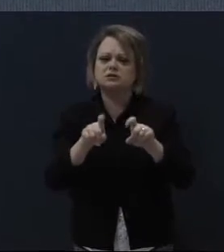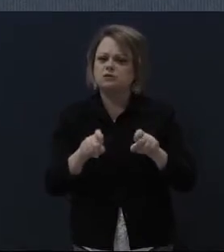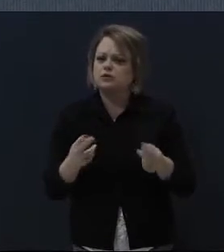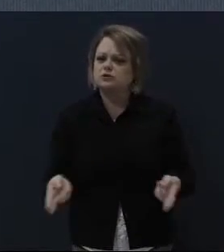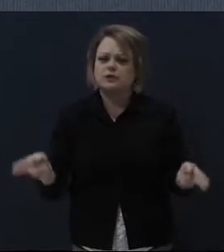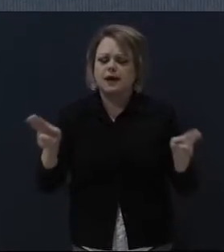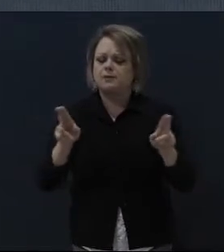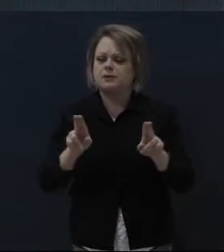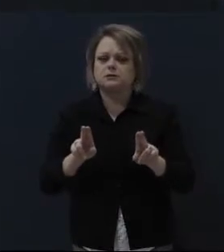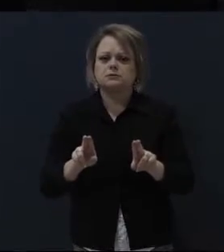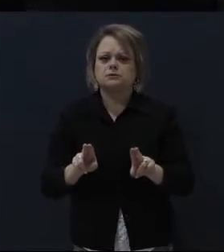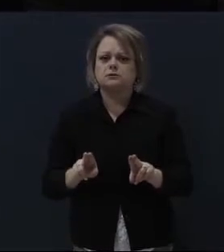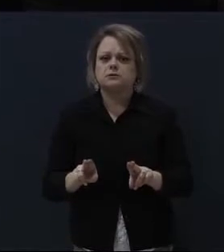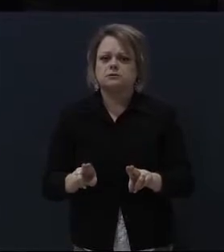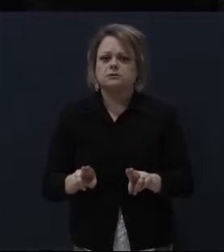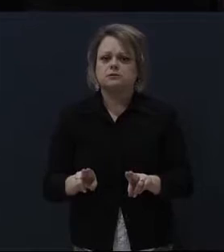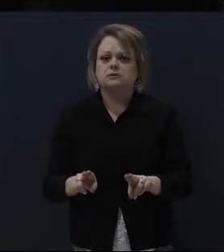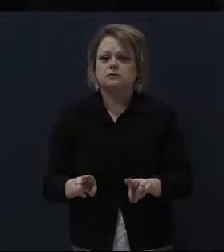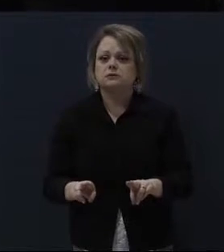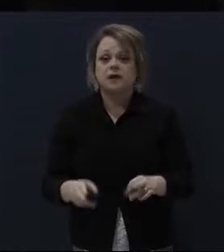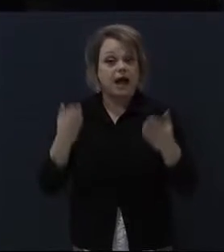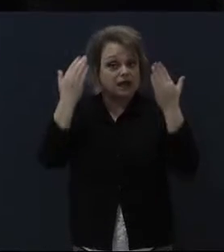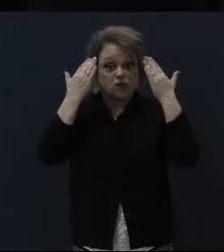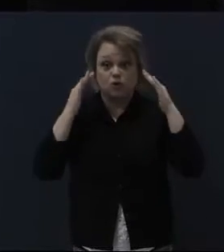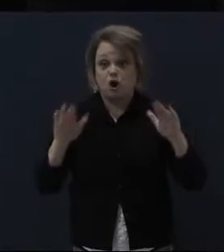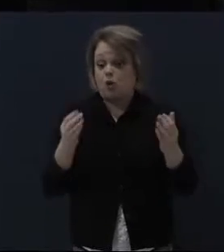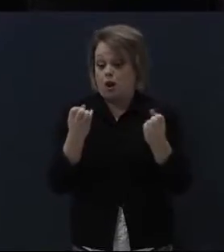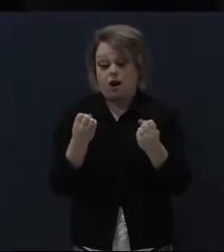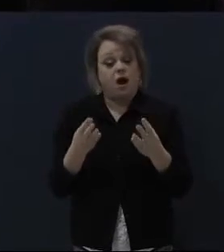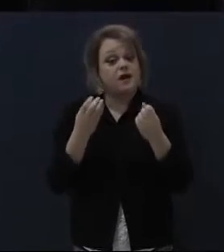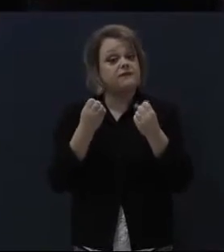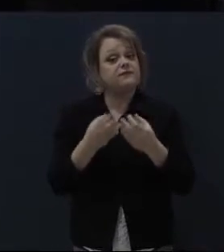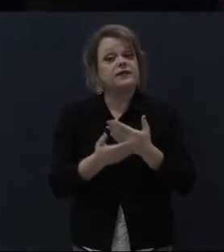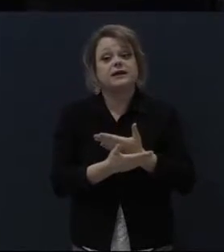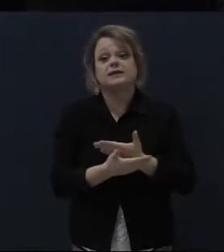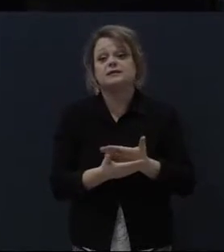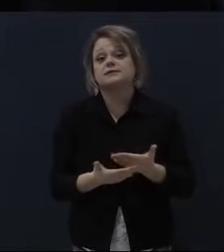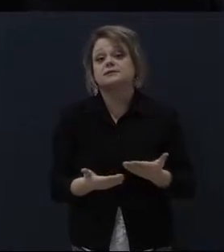don't know a lot of things.